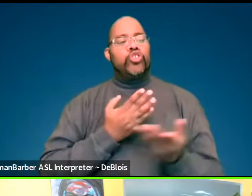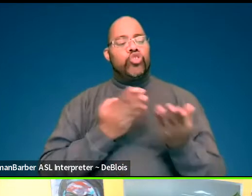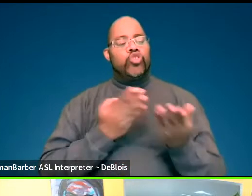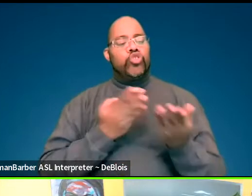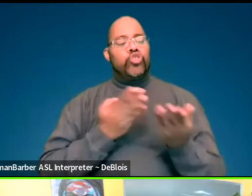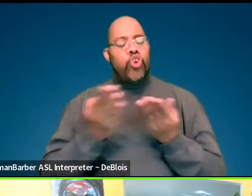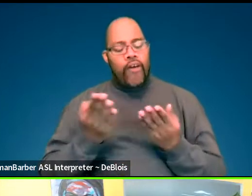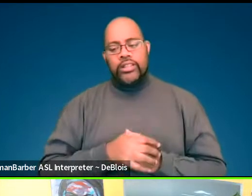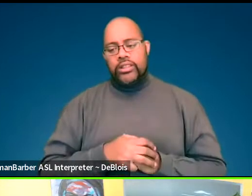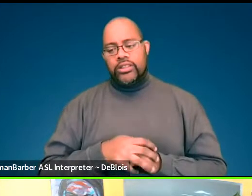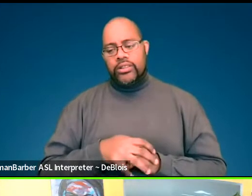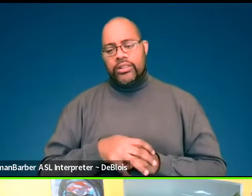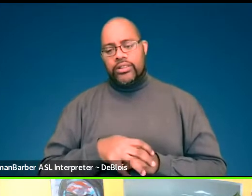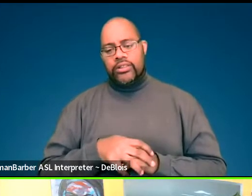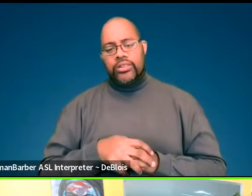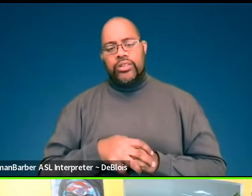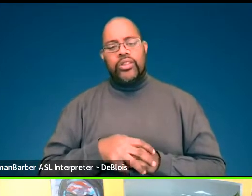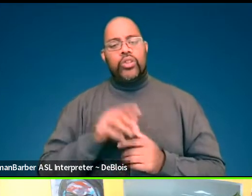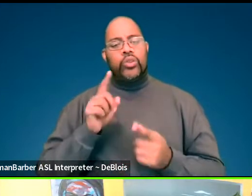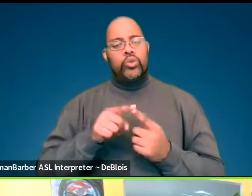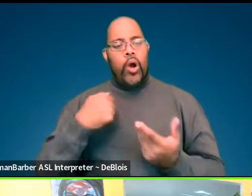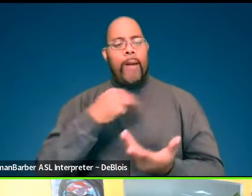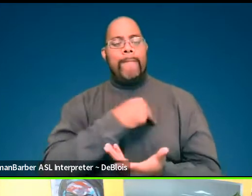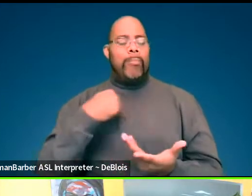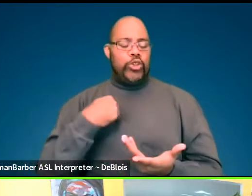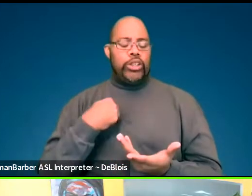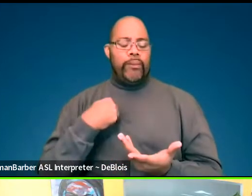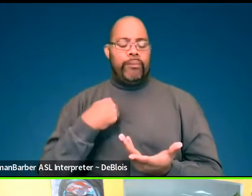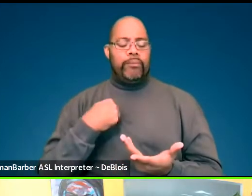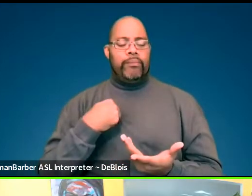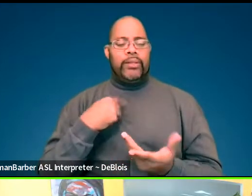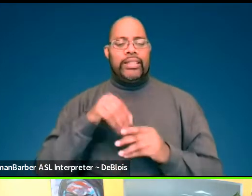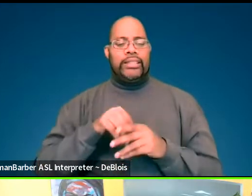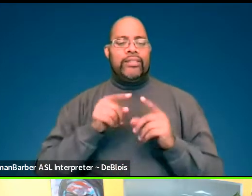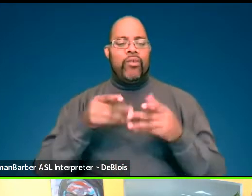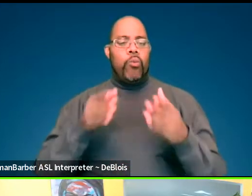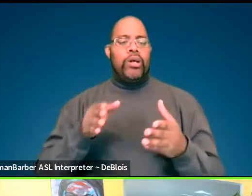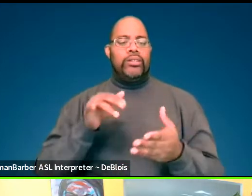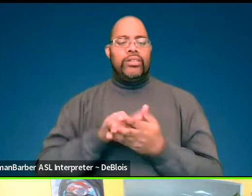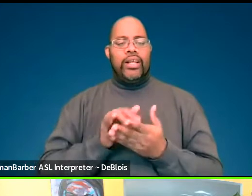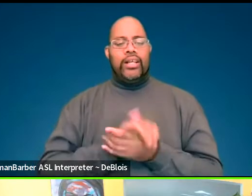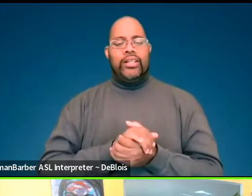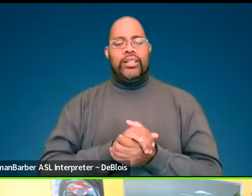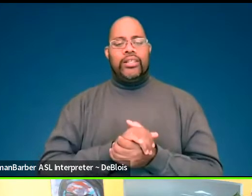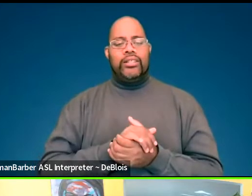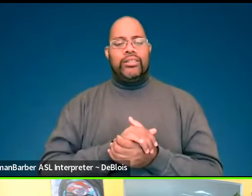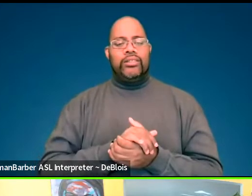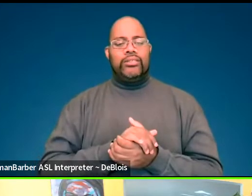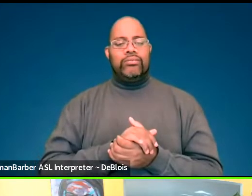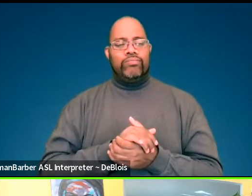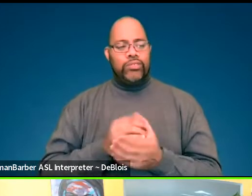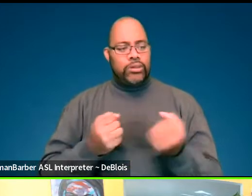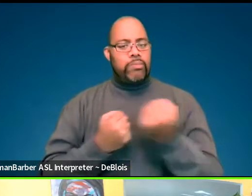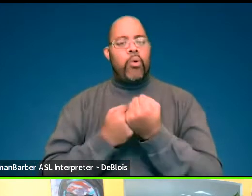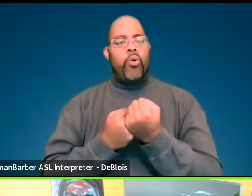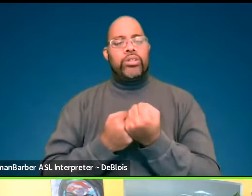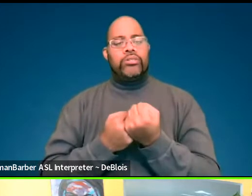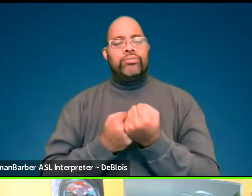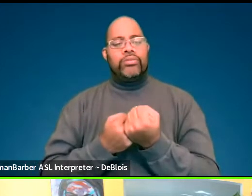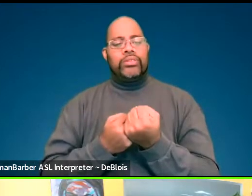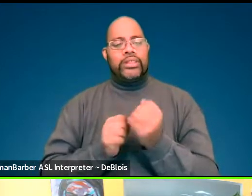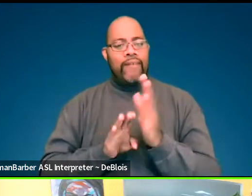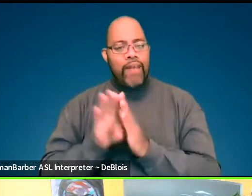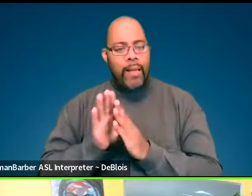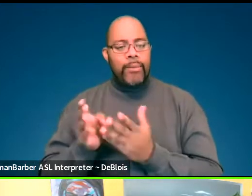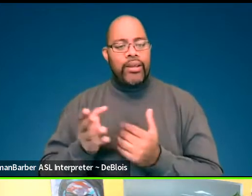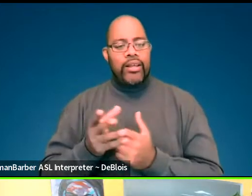service to our membership in ways that are generative and nourishing for them, and